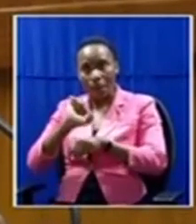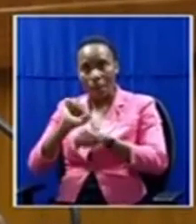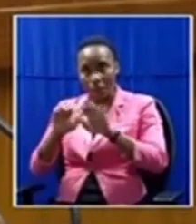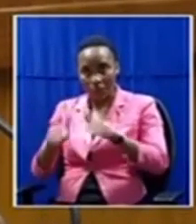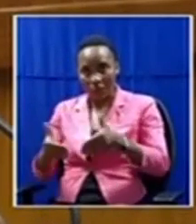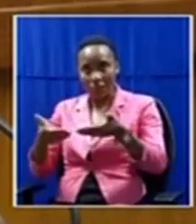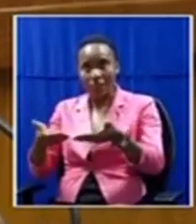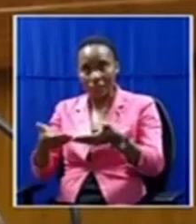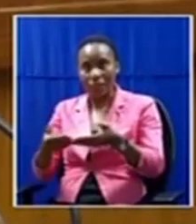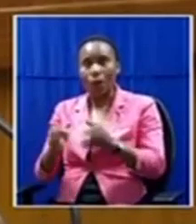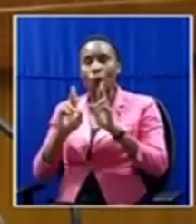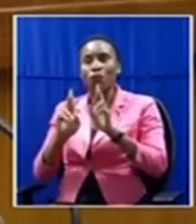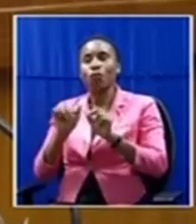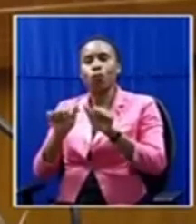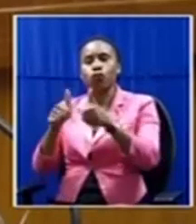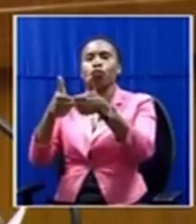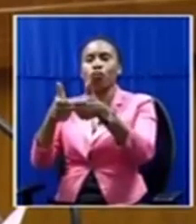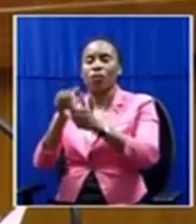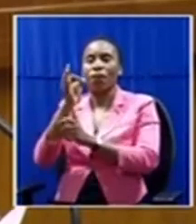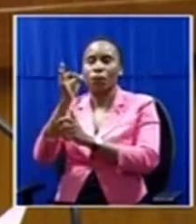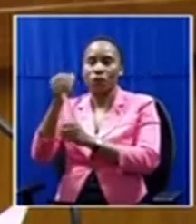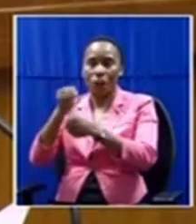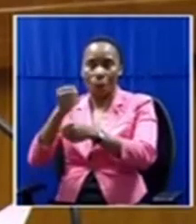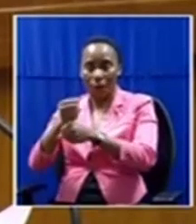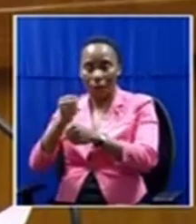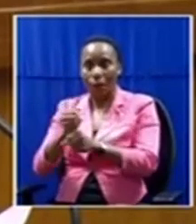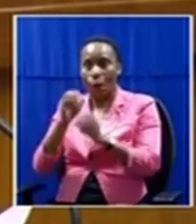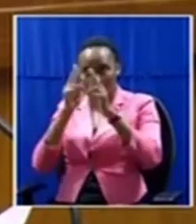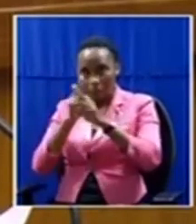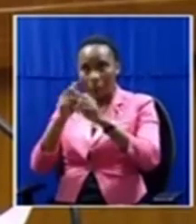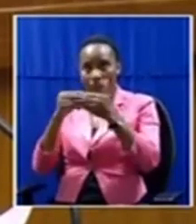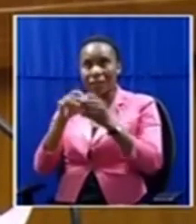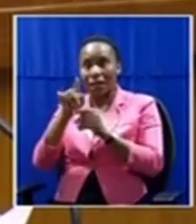well in your future endeavors, honorable members that don't come back.